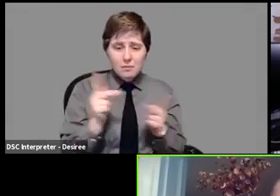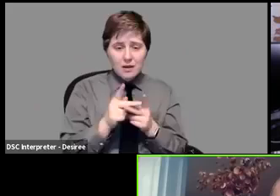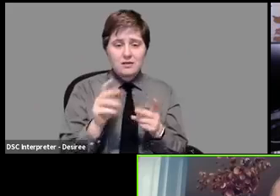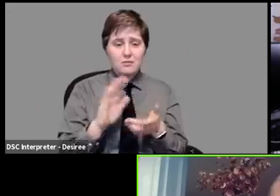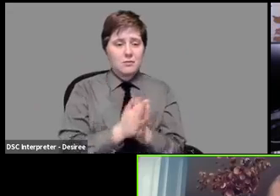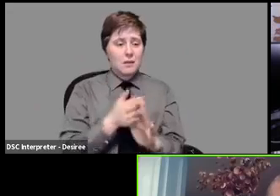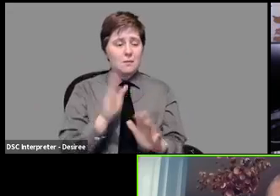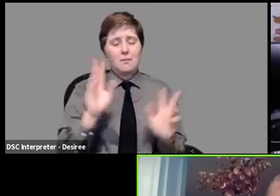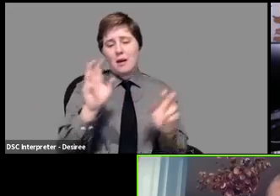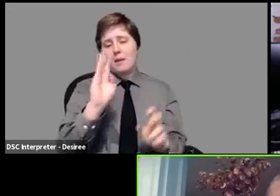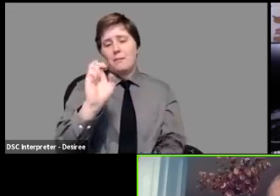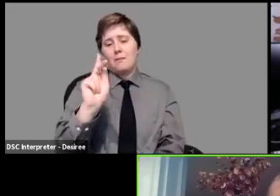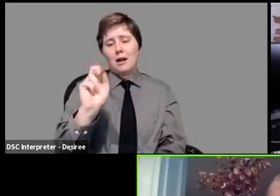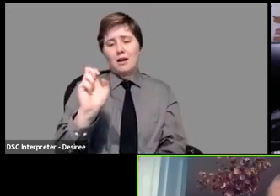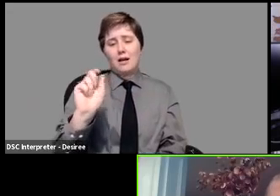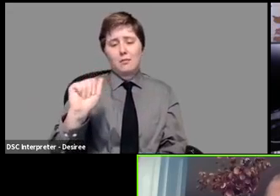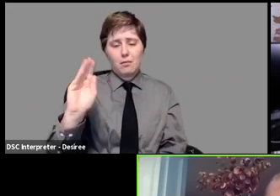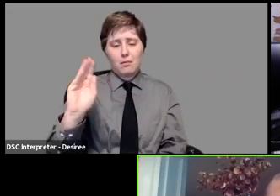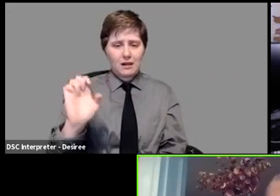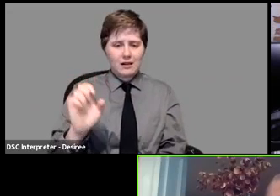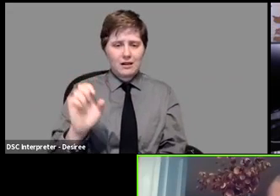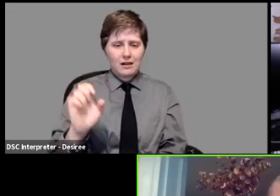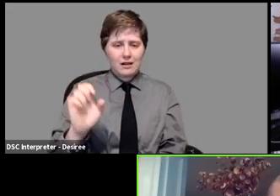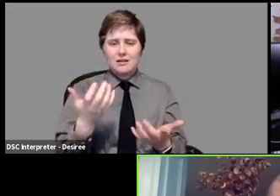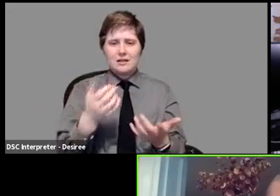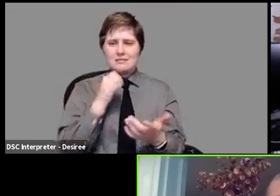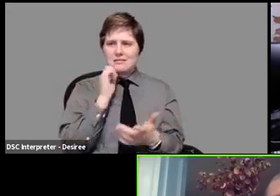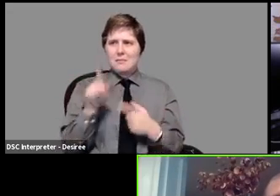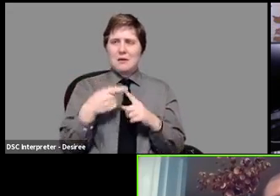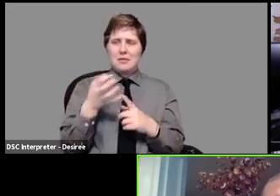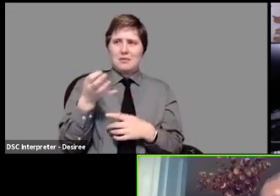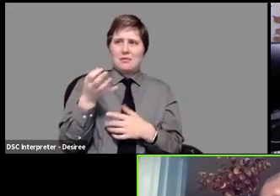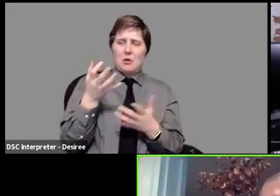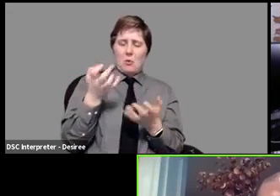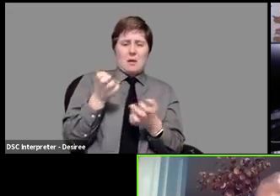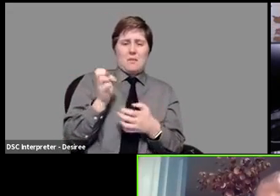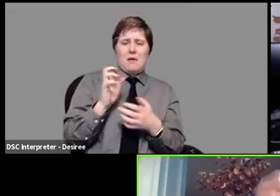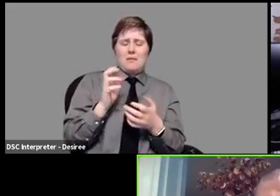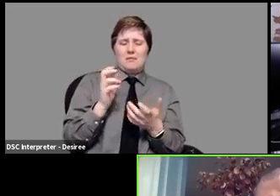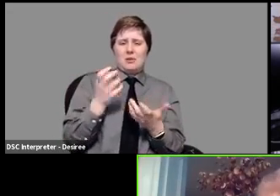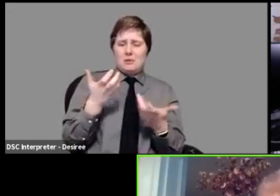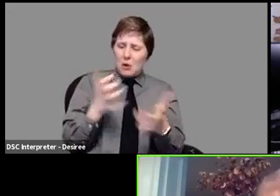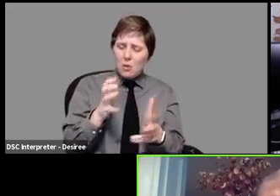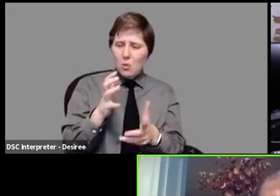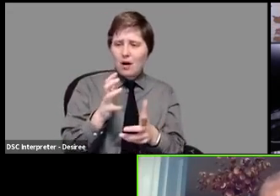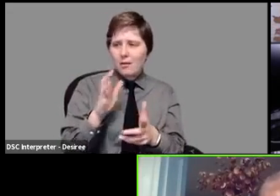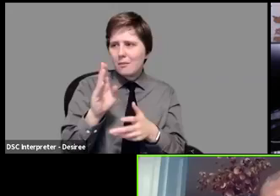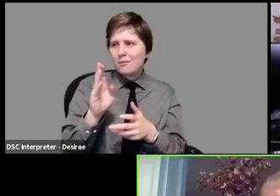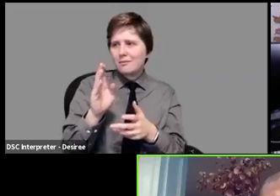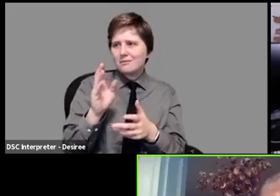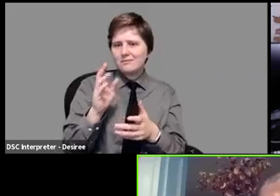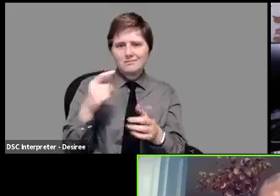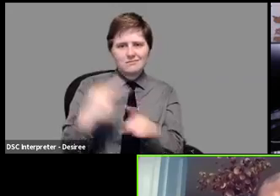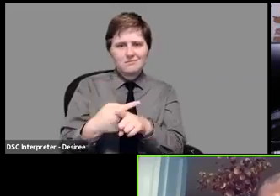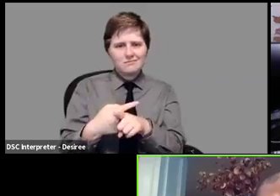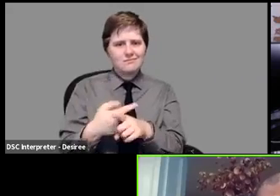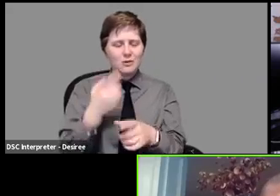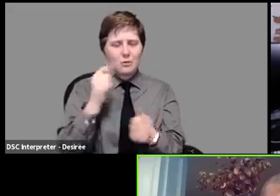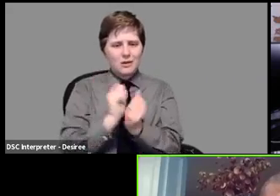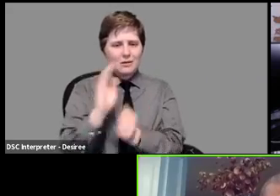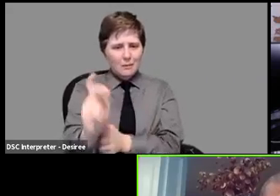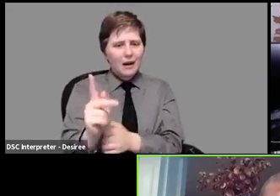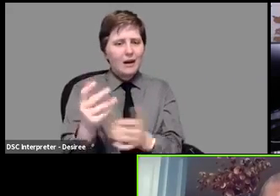Because it's not about, it's not around if you're going to be bankable in the future, it's now, right? And how do we actually prepare you for the future? When you look